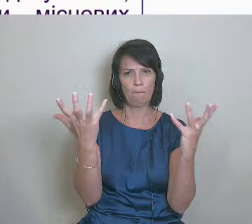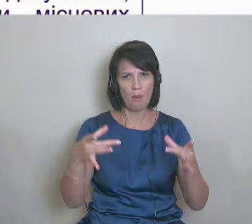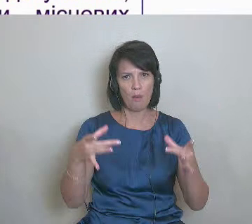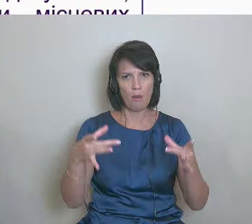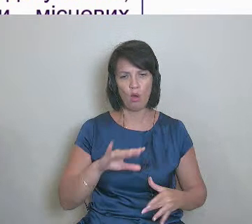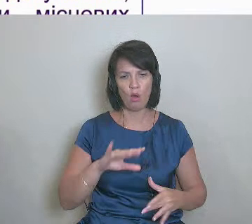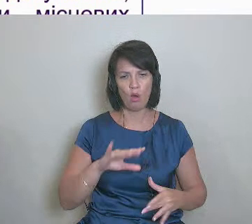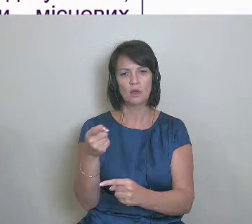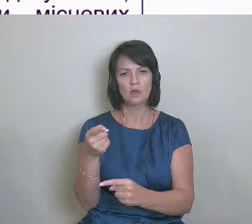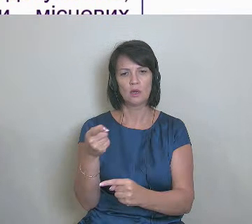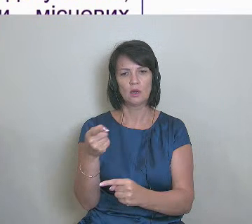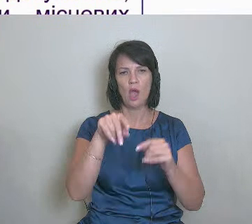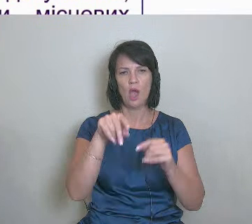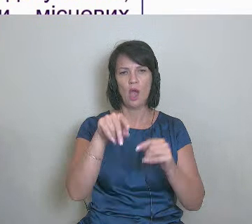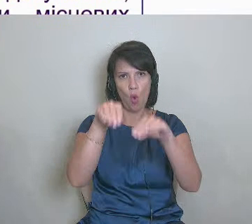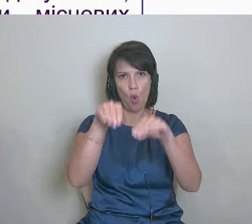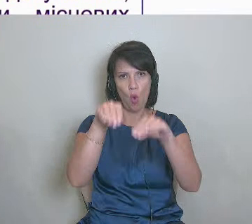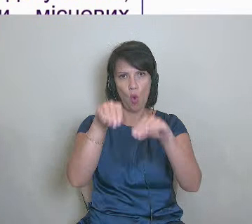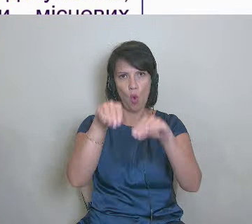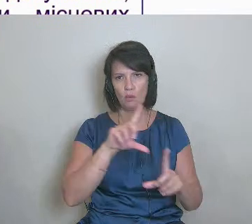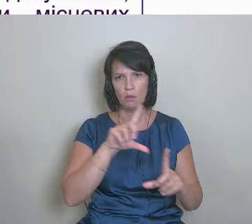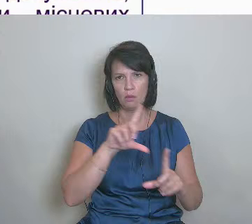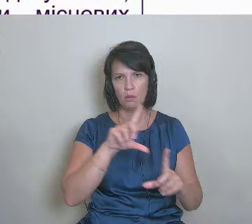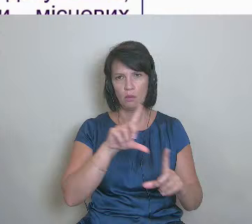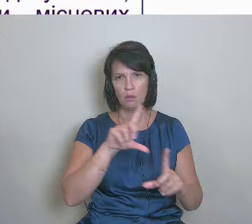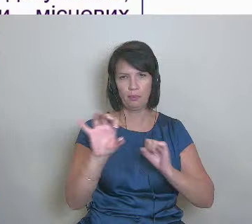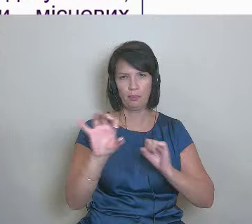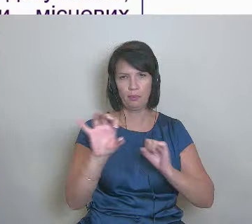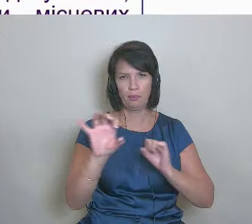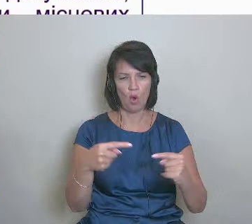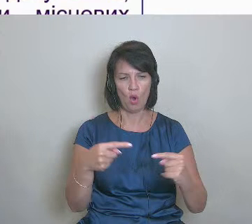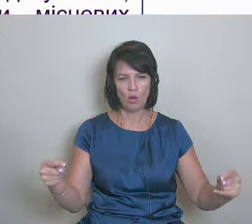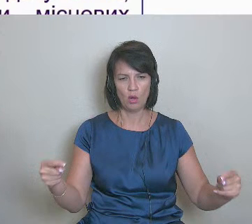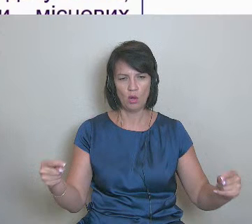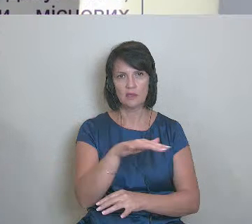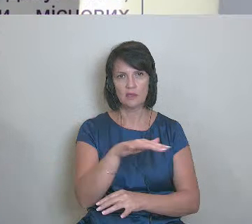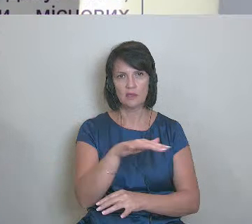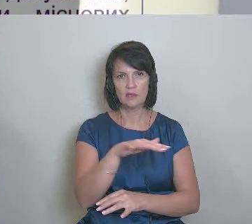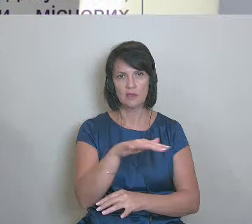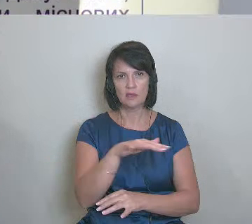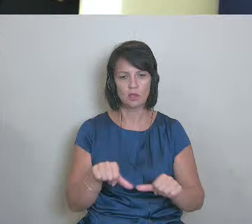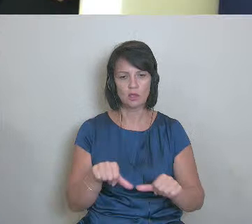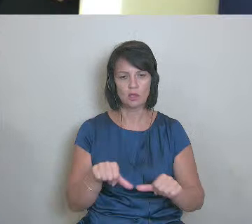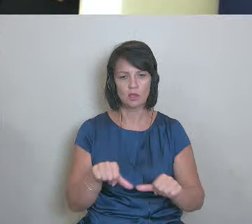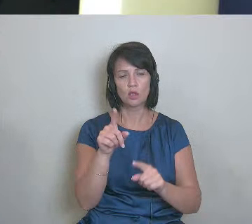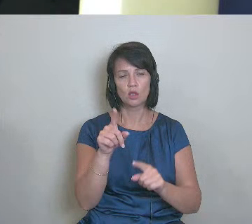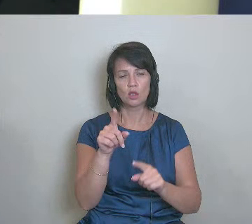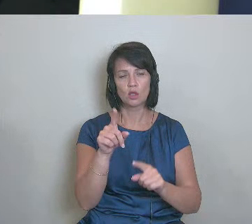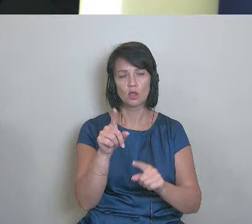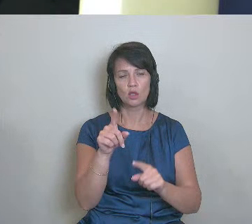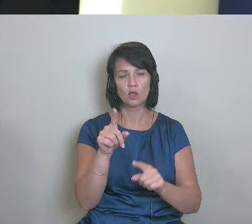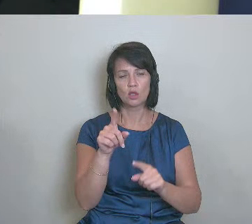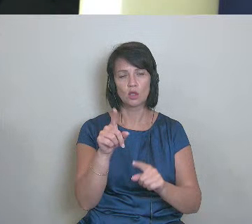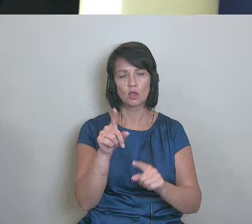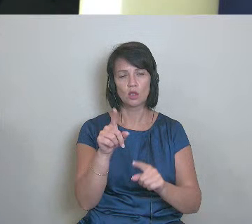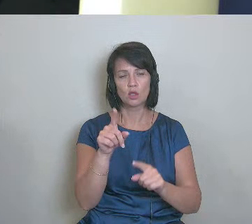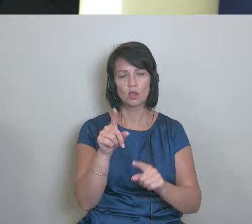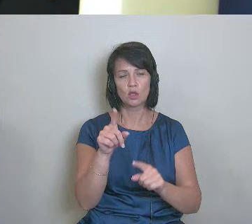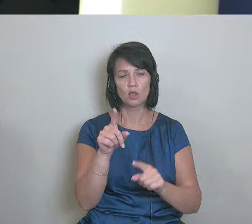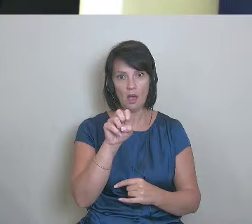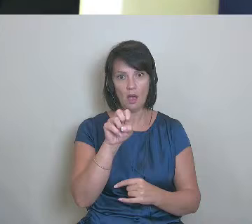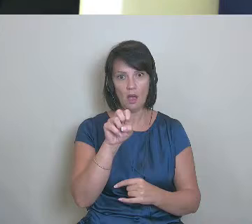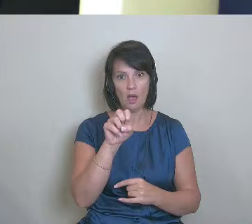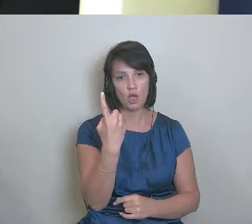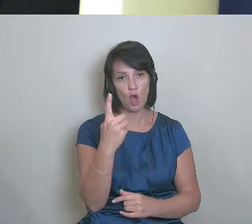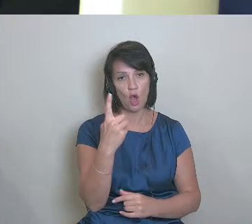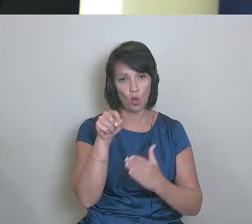count virtually everything, pack it, and after that they move it over to different TCs, as we see